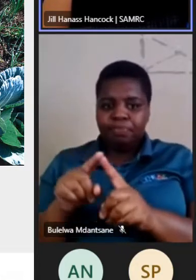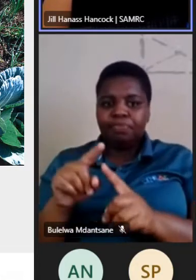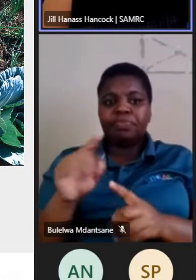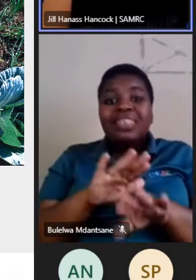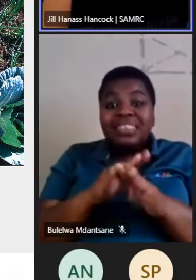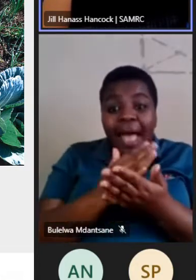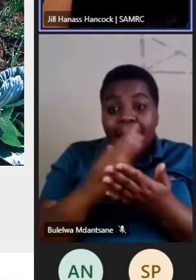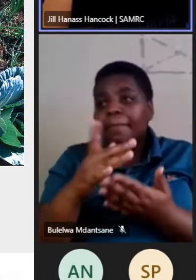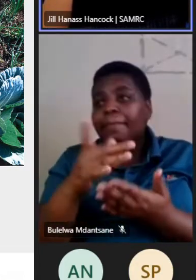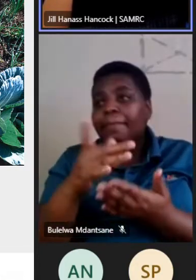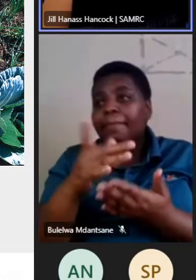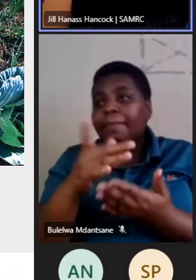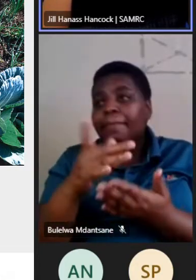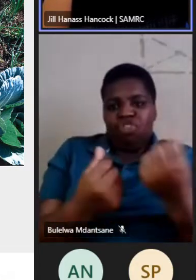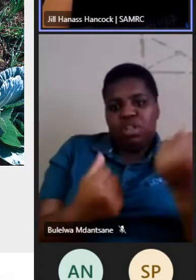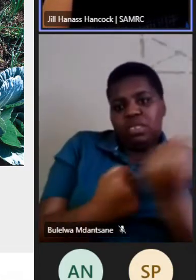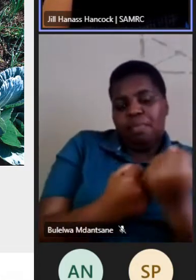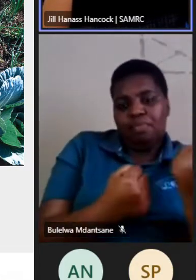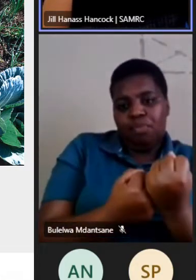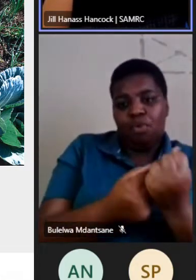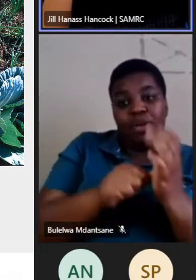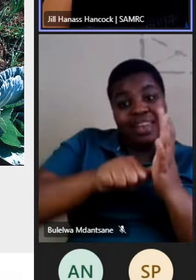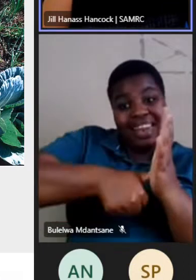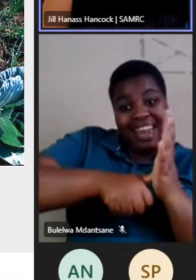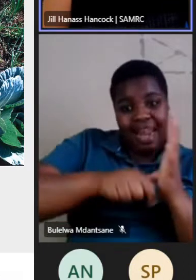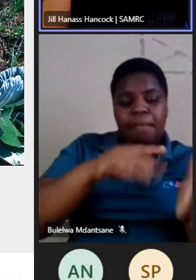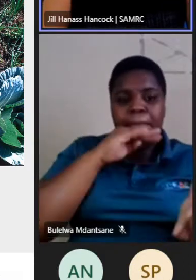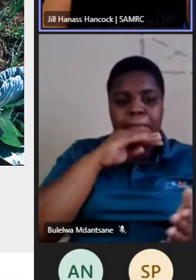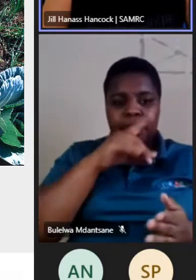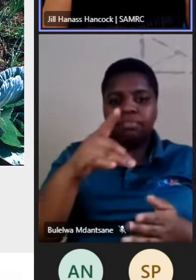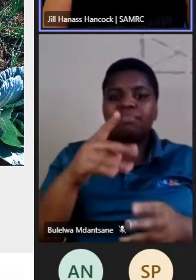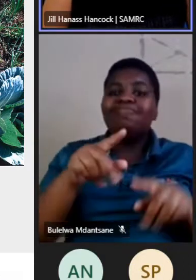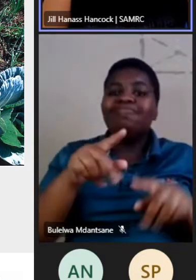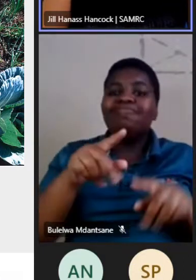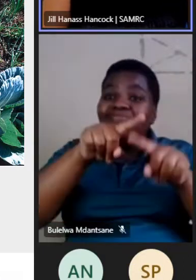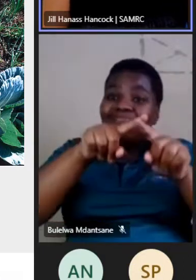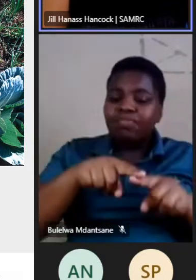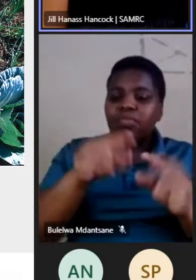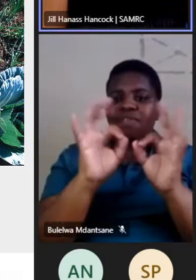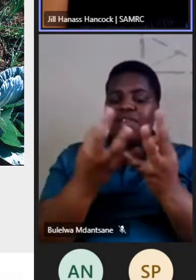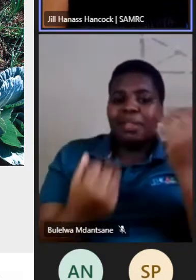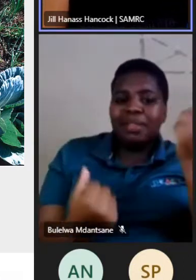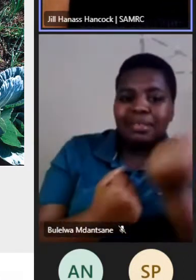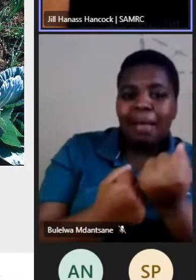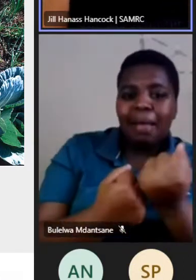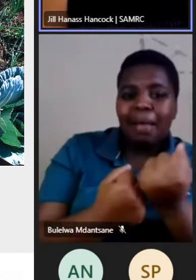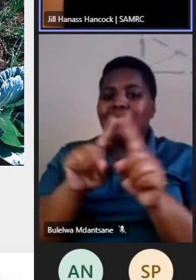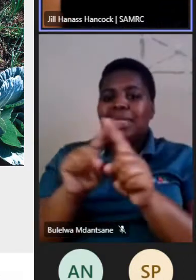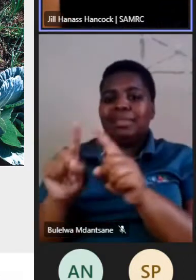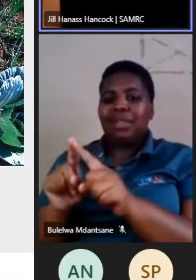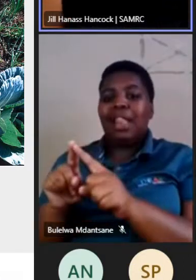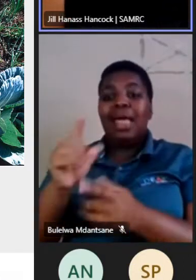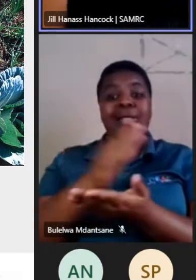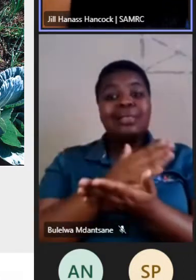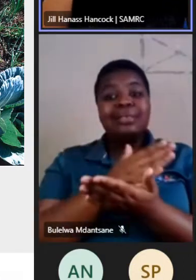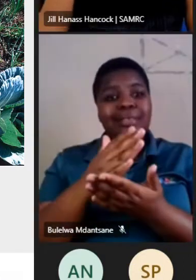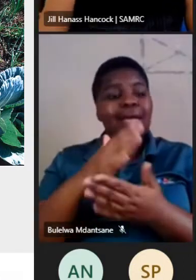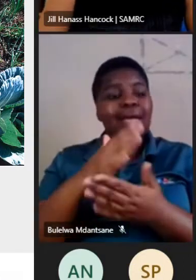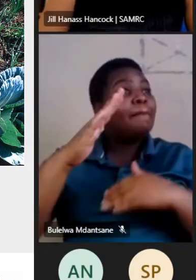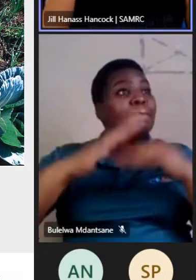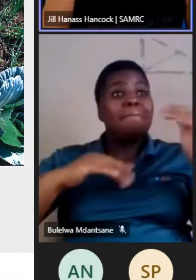these support grants really supported the livelihoods of these families and the food security, and in one case, even the building of a house.